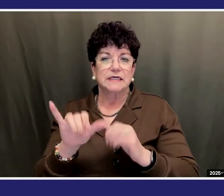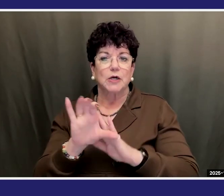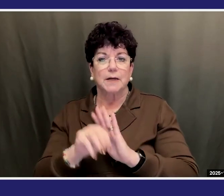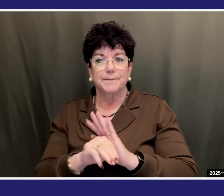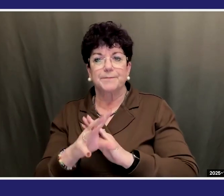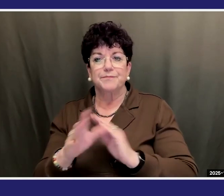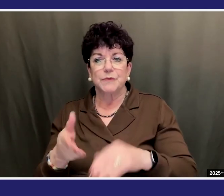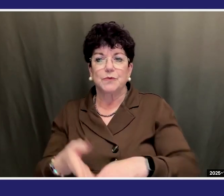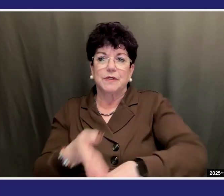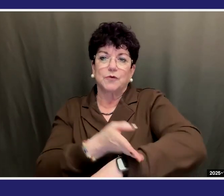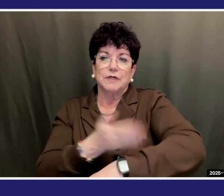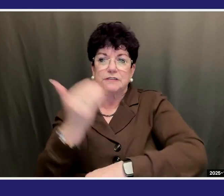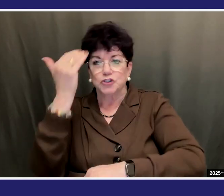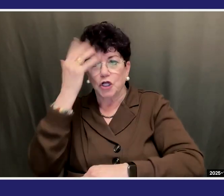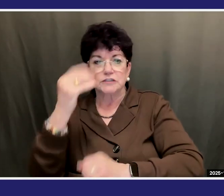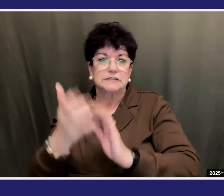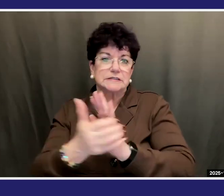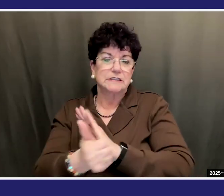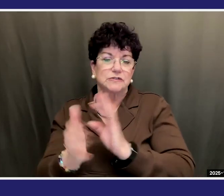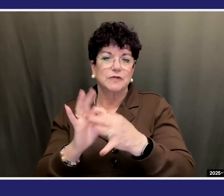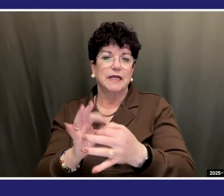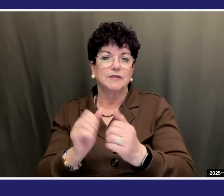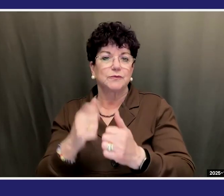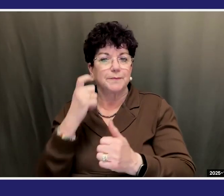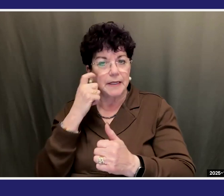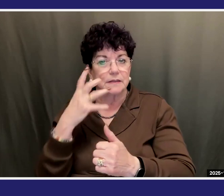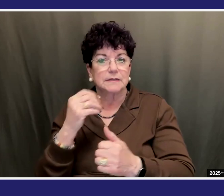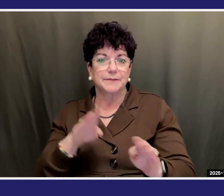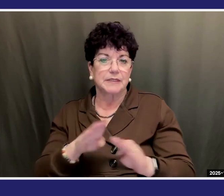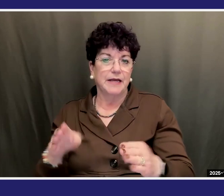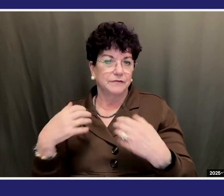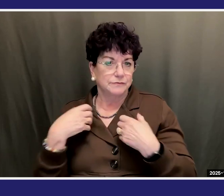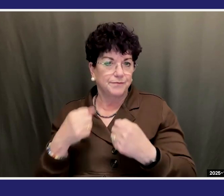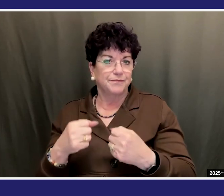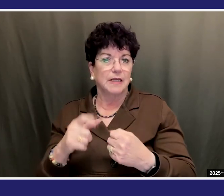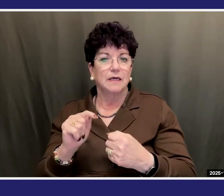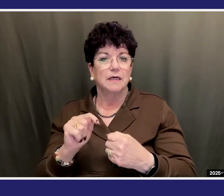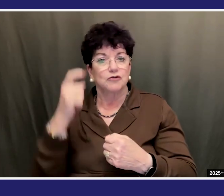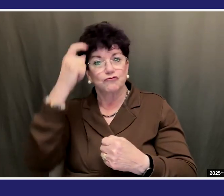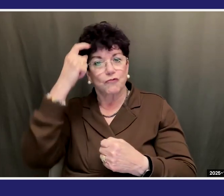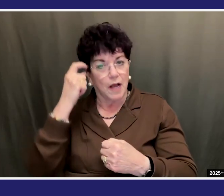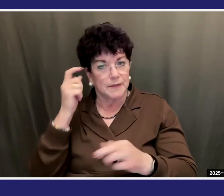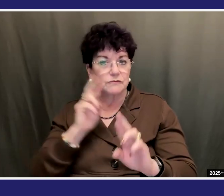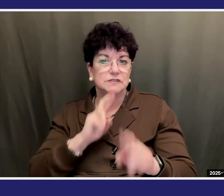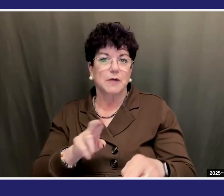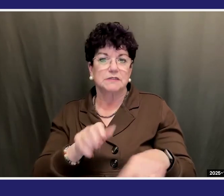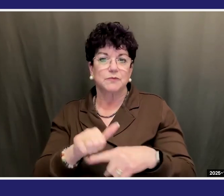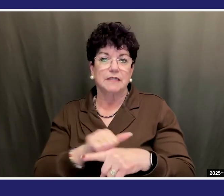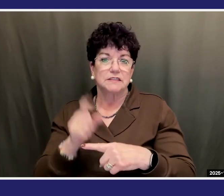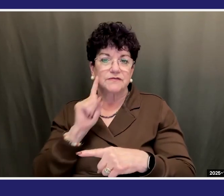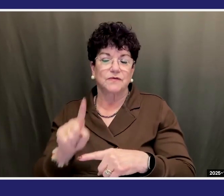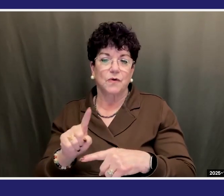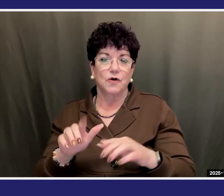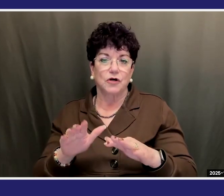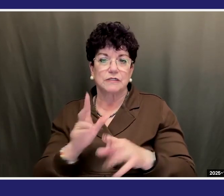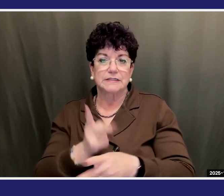knowledge and skills related to mental and behavioral well-being, as well as trauma-responsive practices for the early childhood care